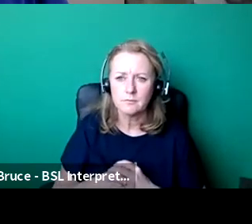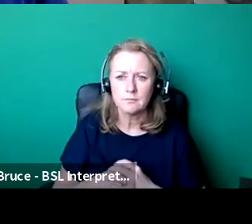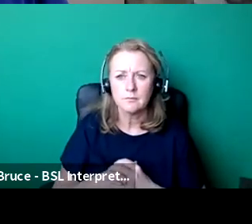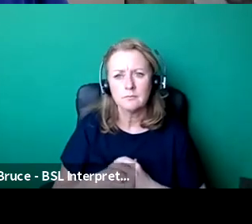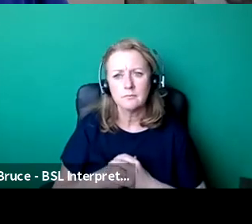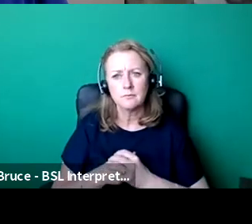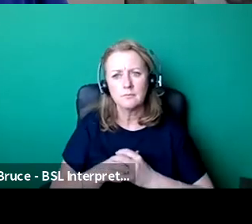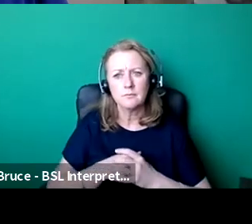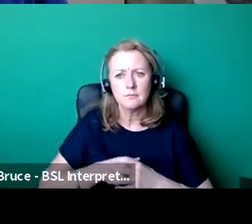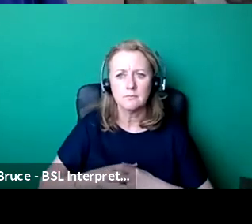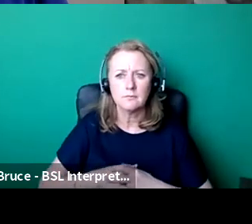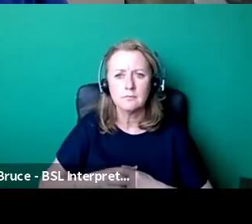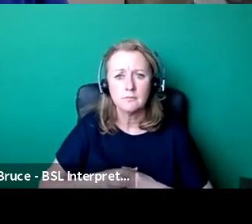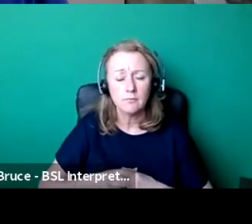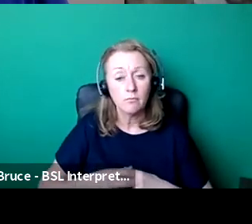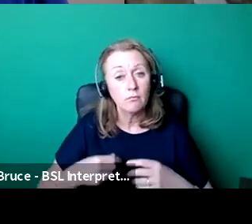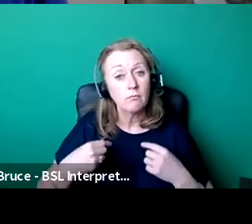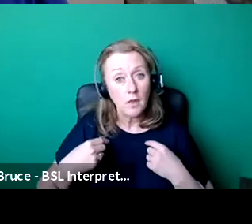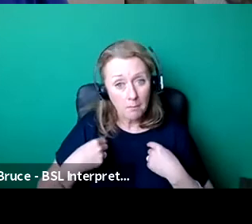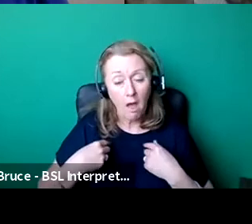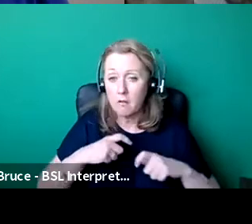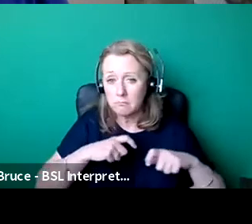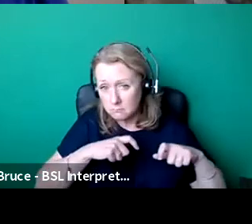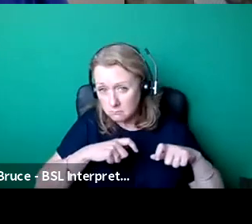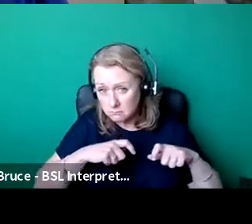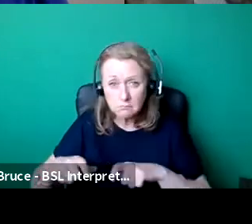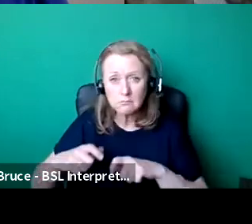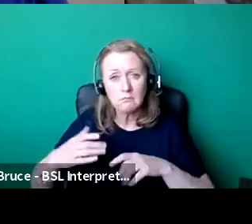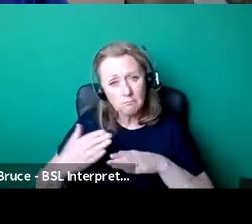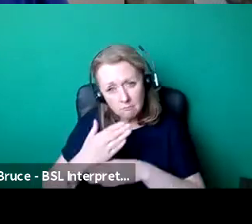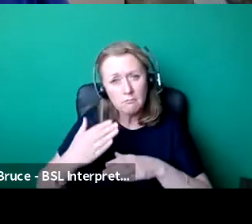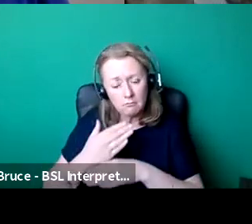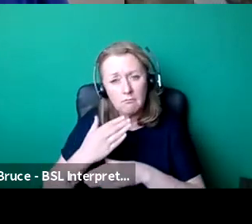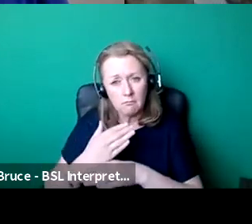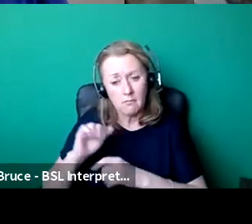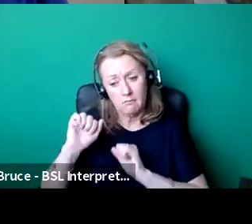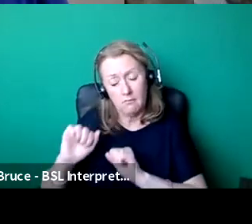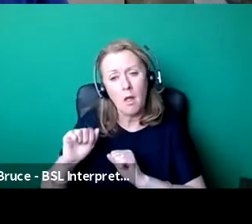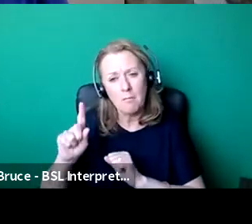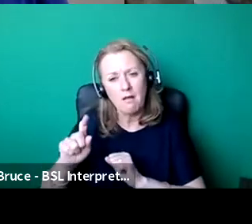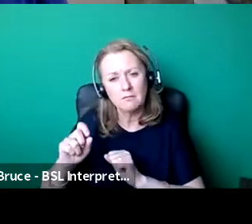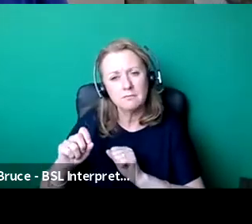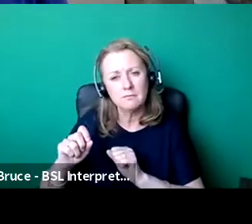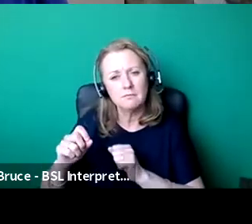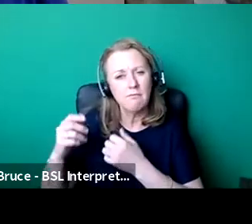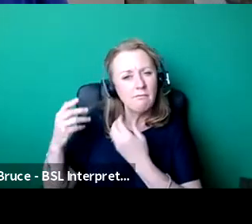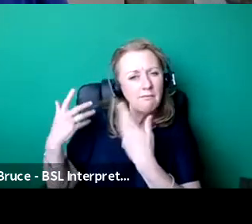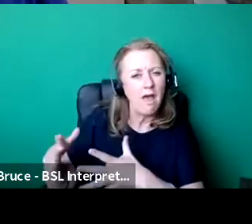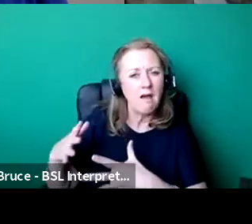I would say I never stopped working on this project, but of course after I left Egypt, it's a little bit for